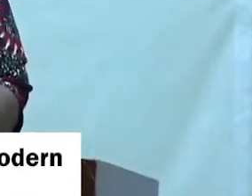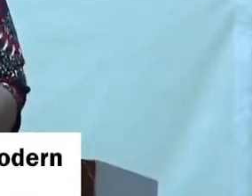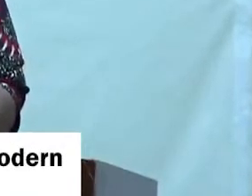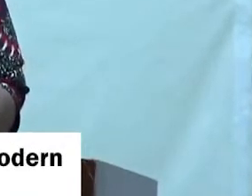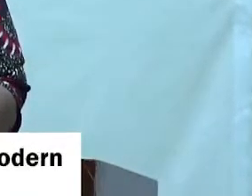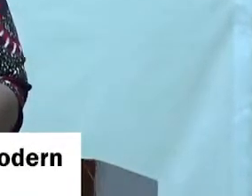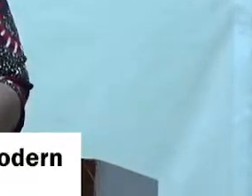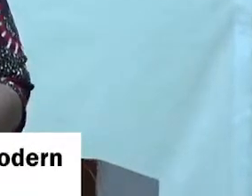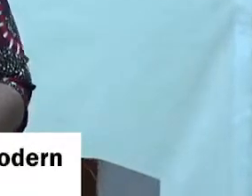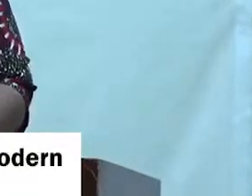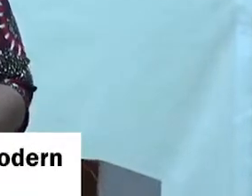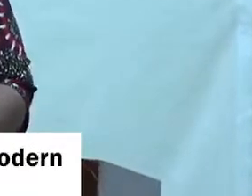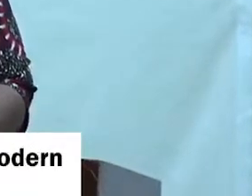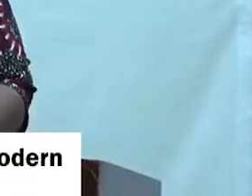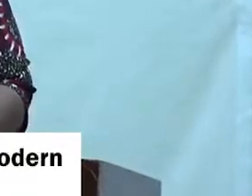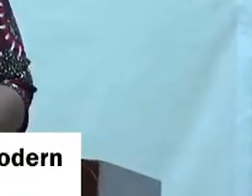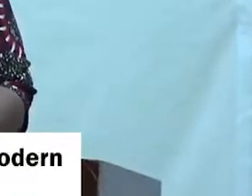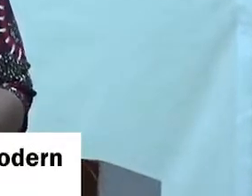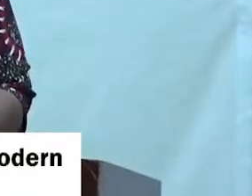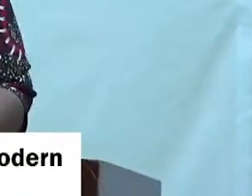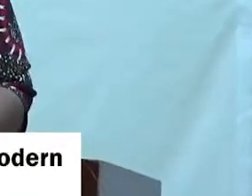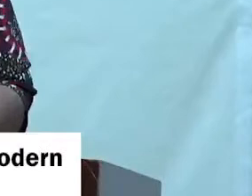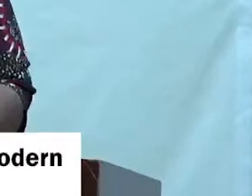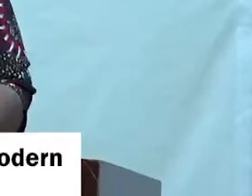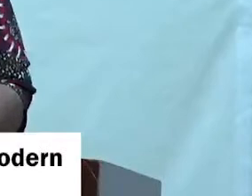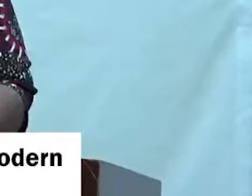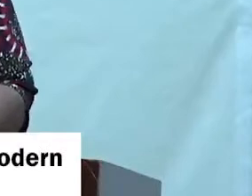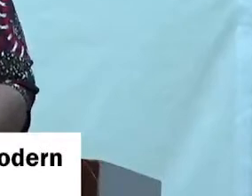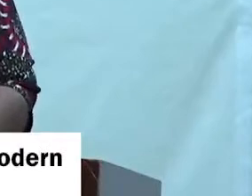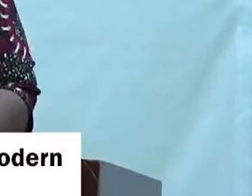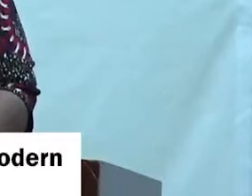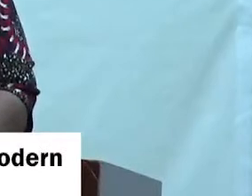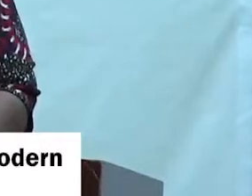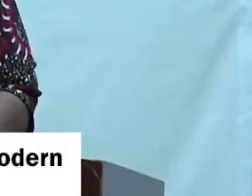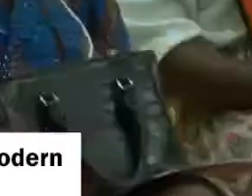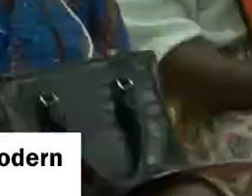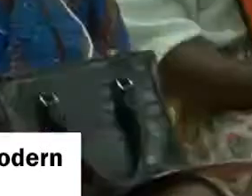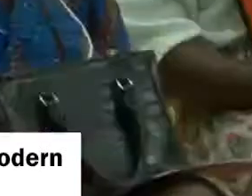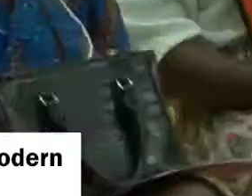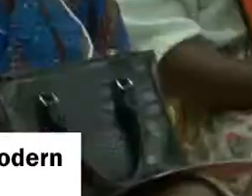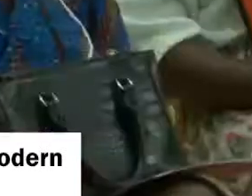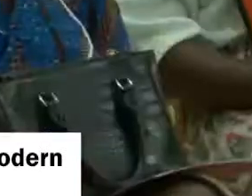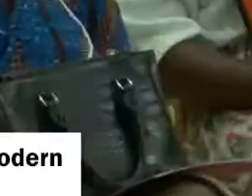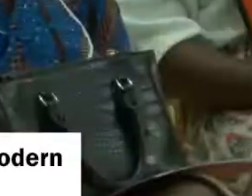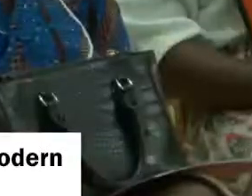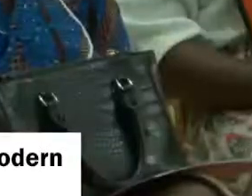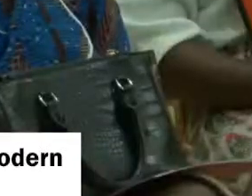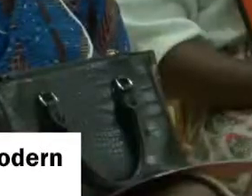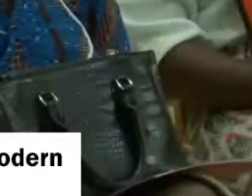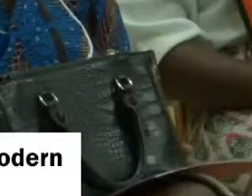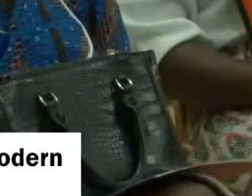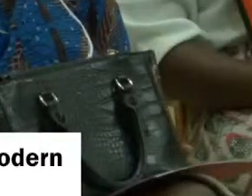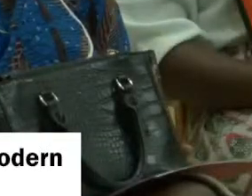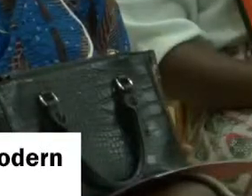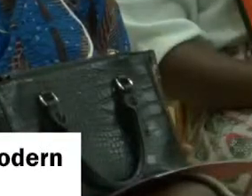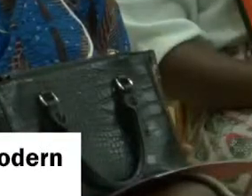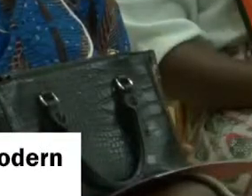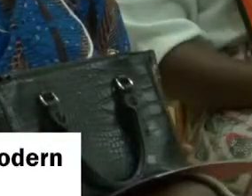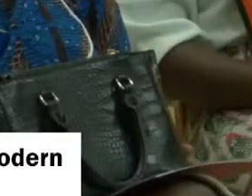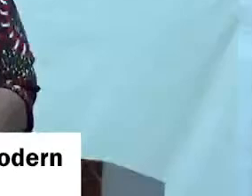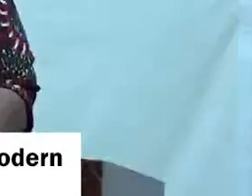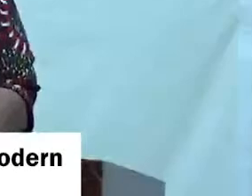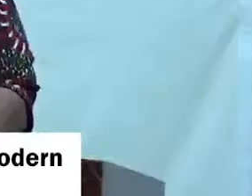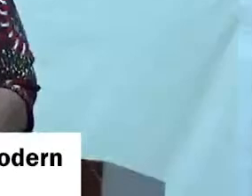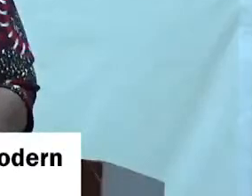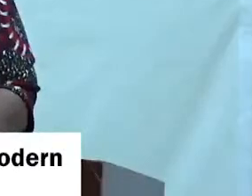like I said, the lecture, which is dubbed Kronti ni Akwamu, after the Akan Edunkra symbol, that